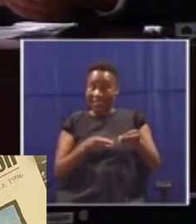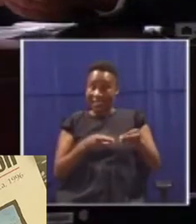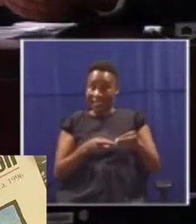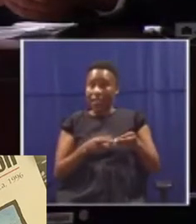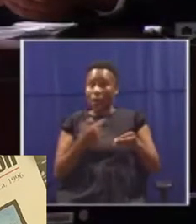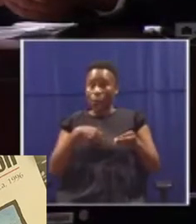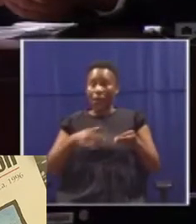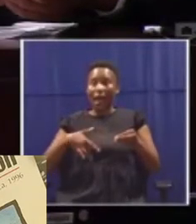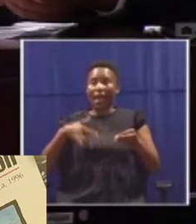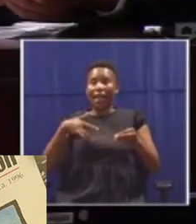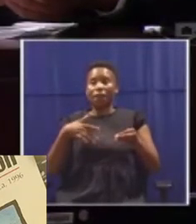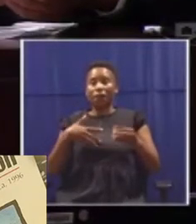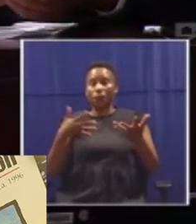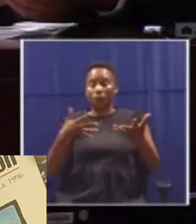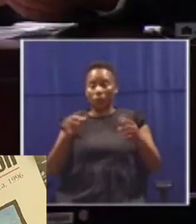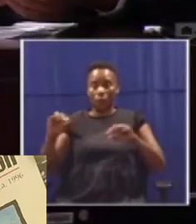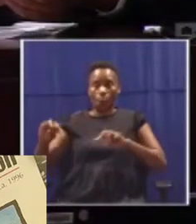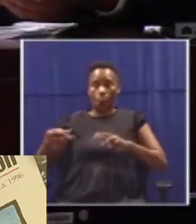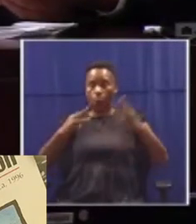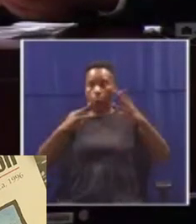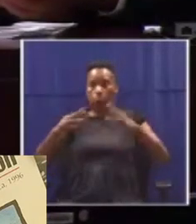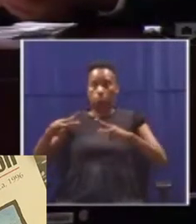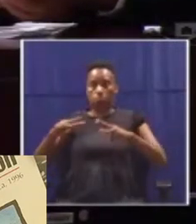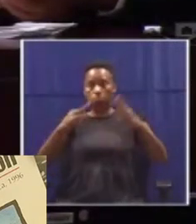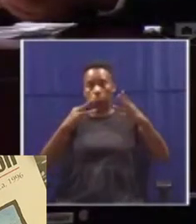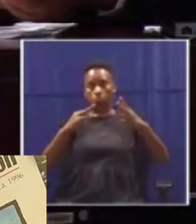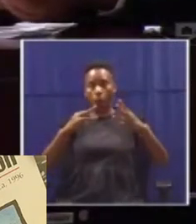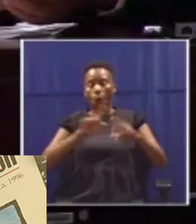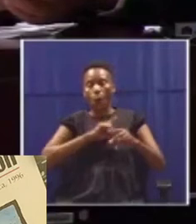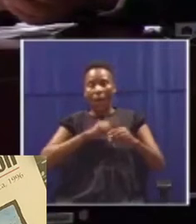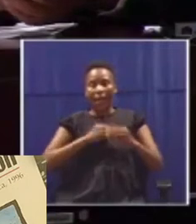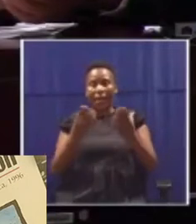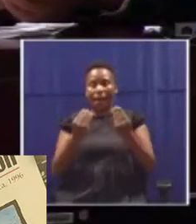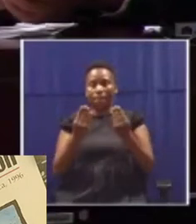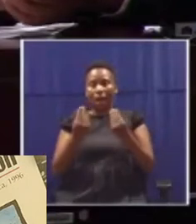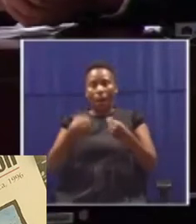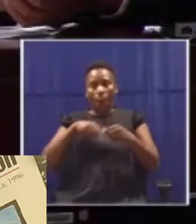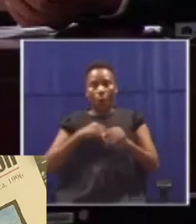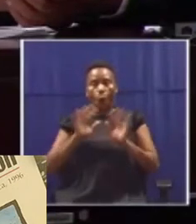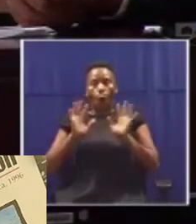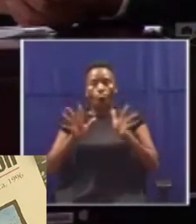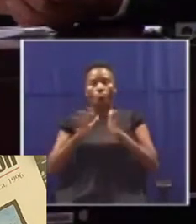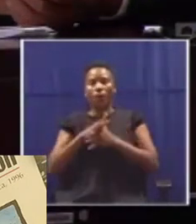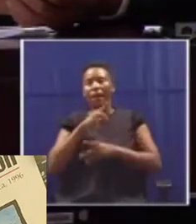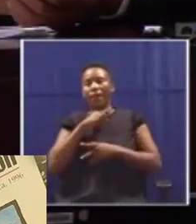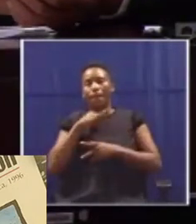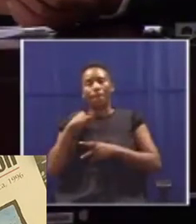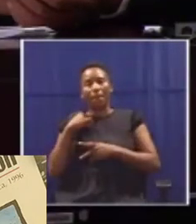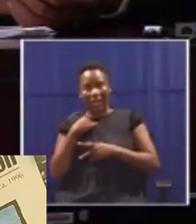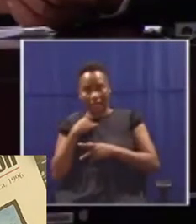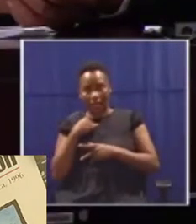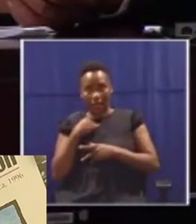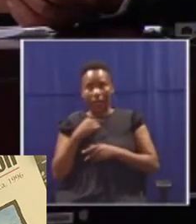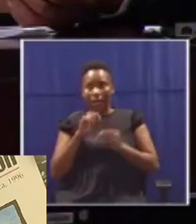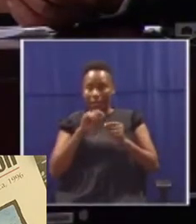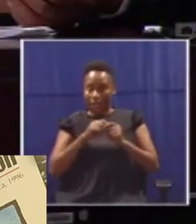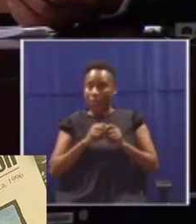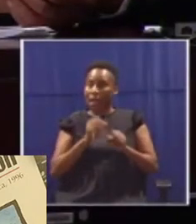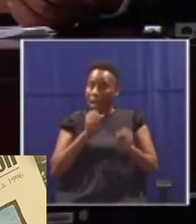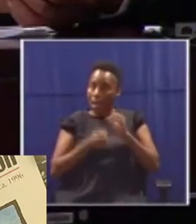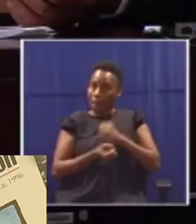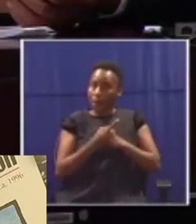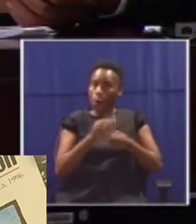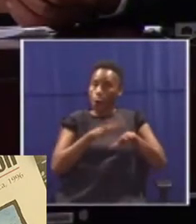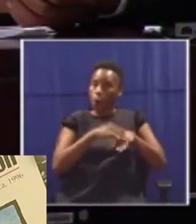are living in a war zone, because our numbers of only the murder category on gender-based violence